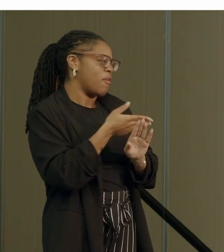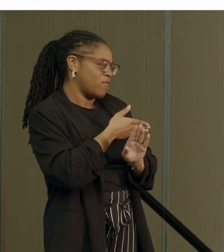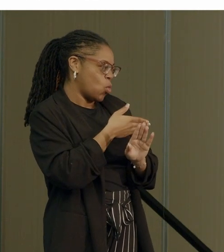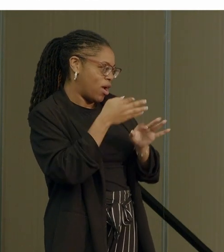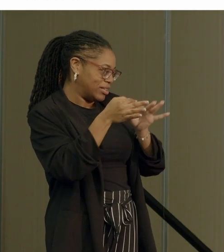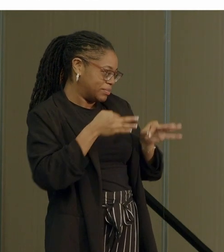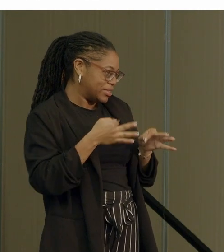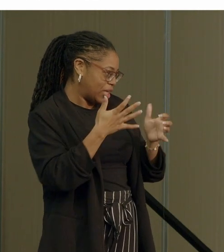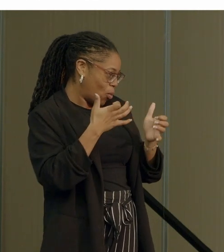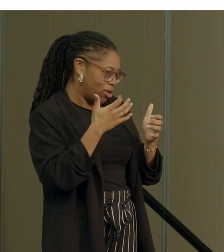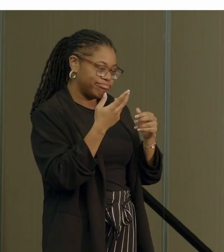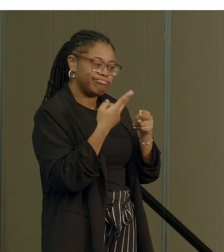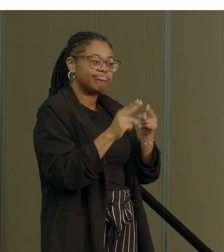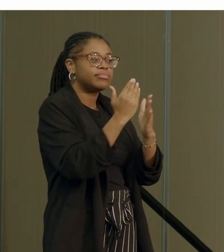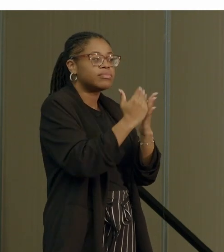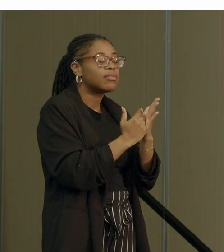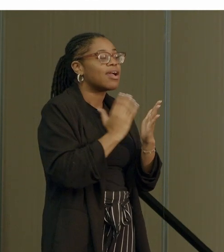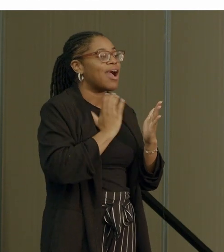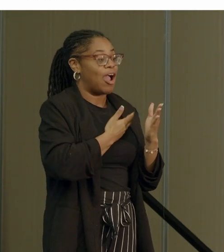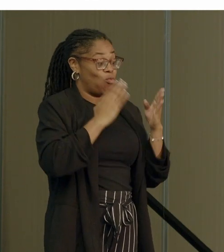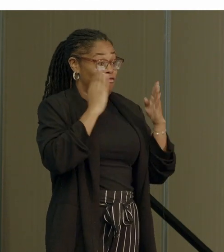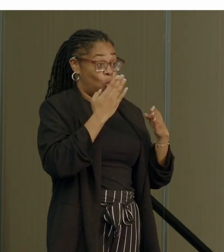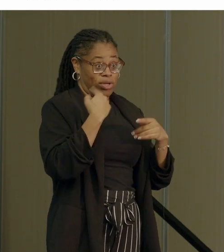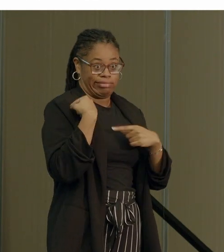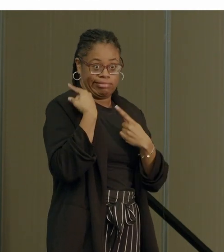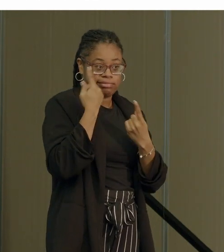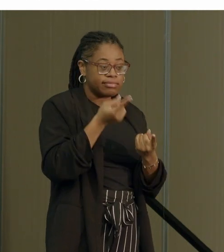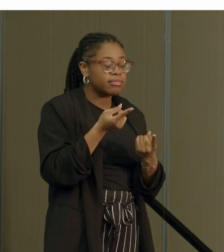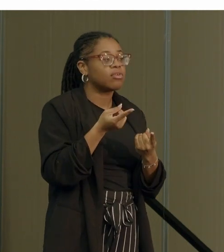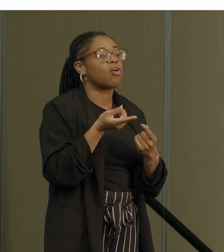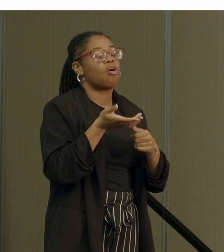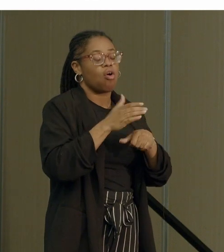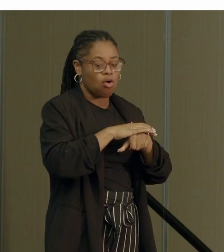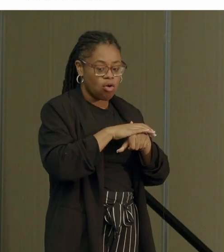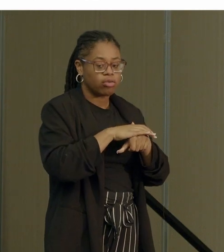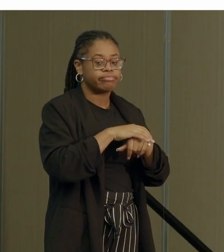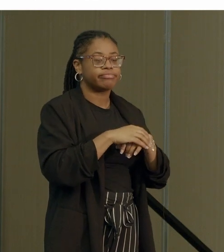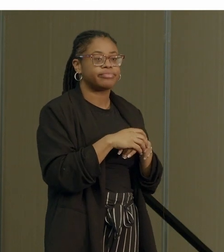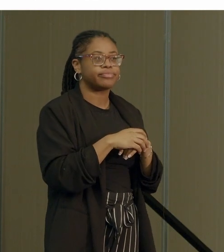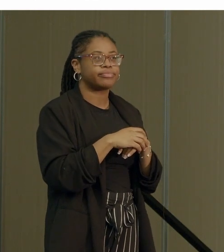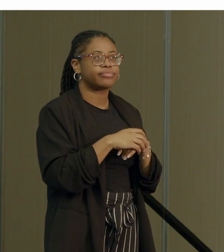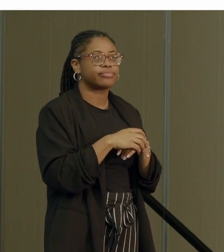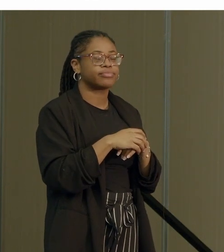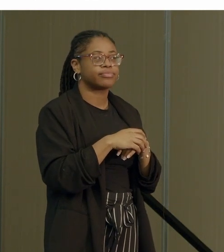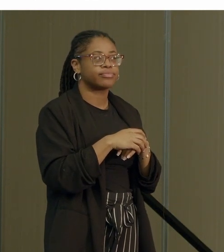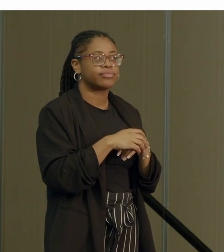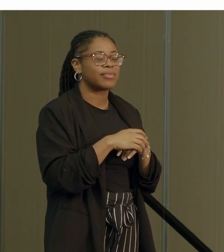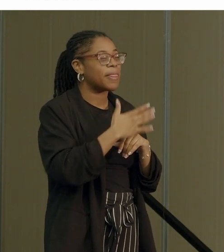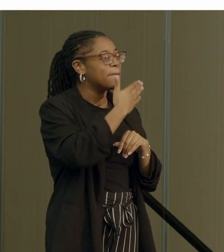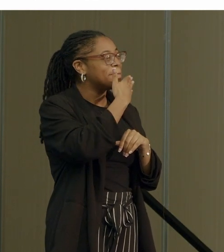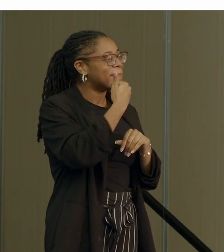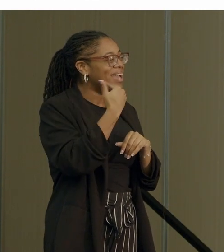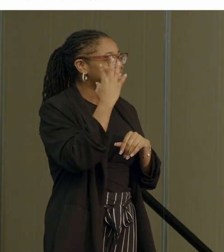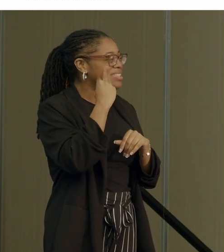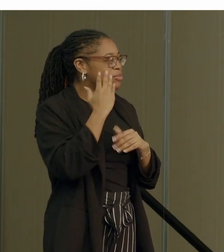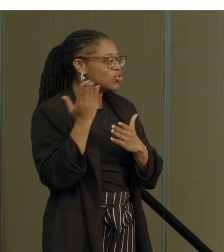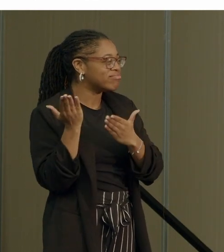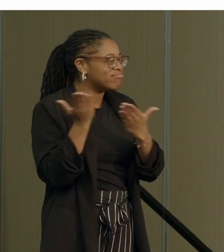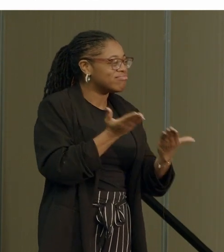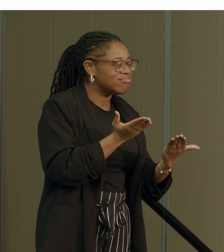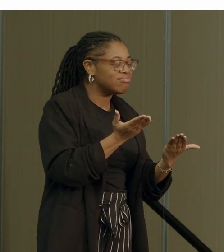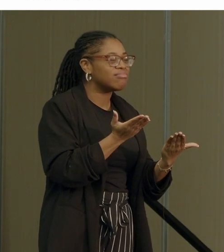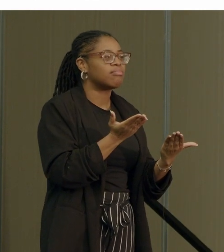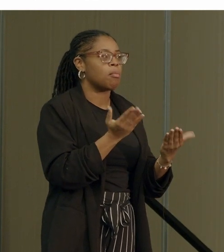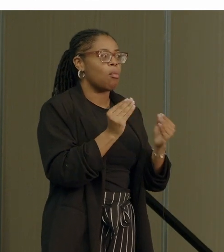overview. Our focus the past year has been on bringing the best experiences and making